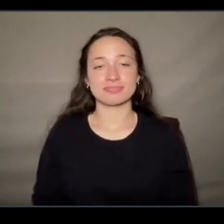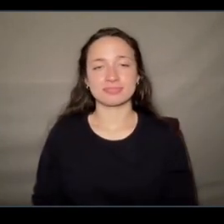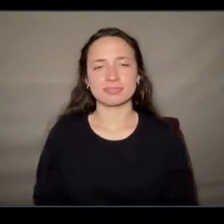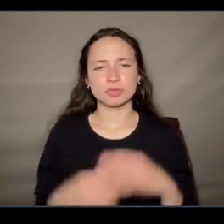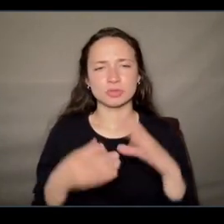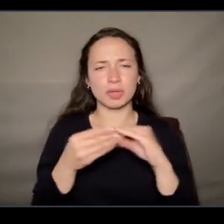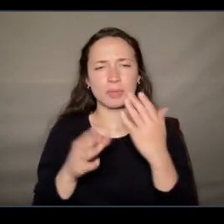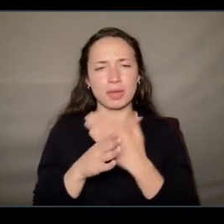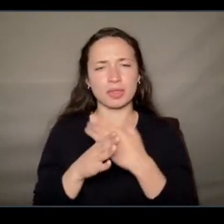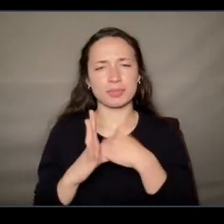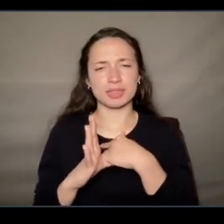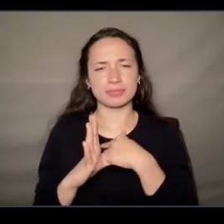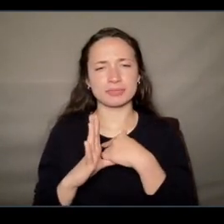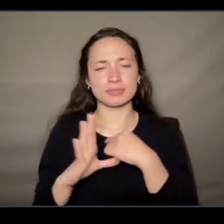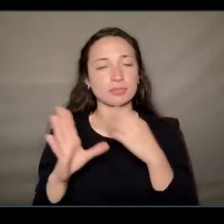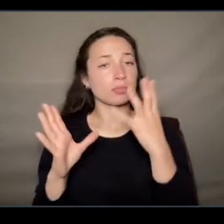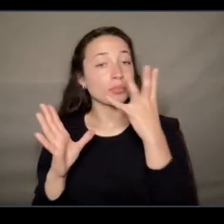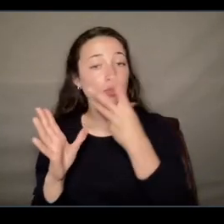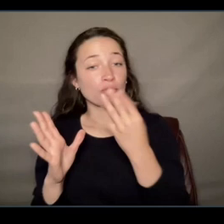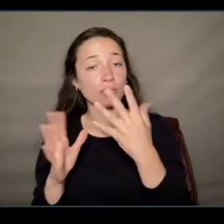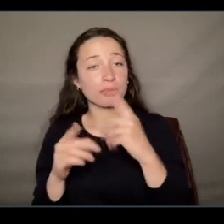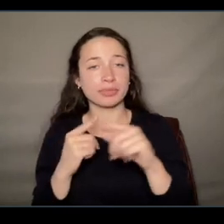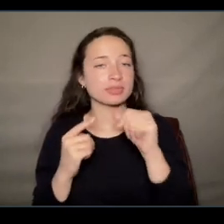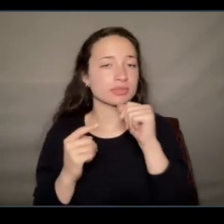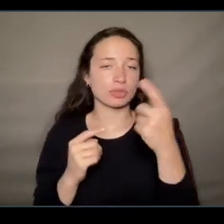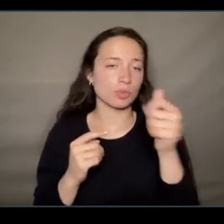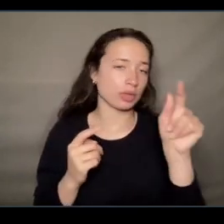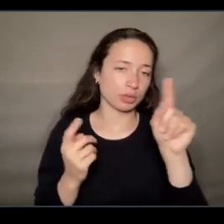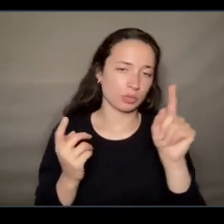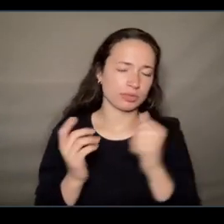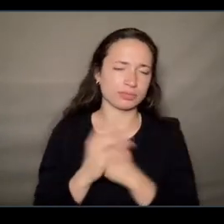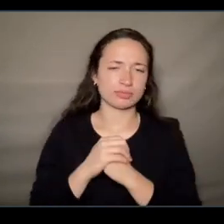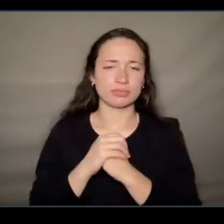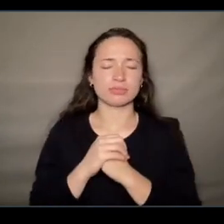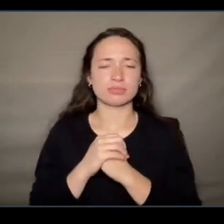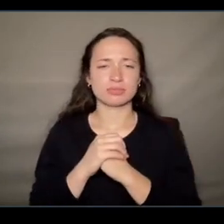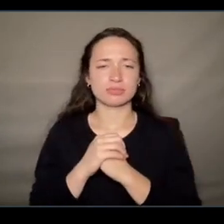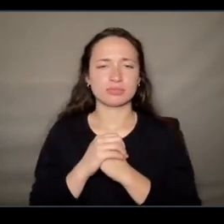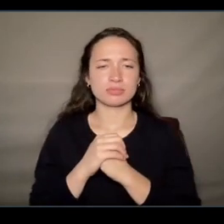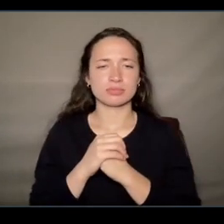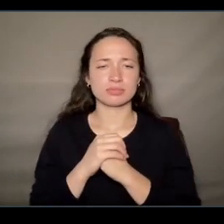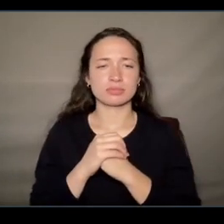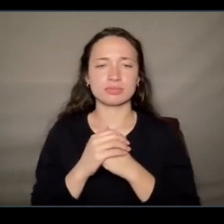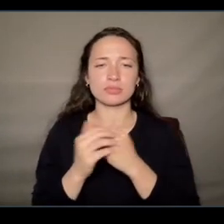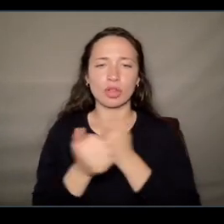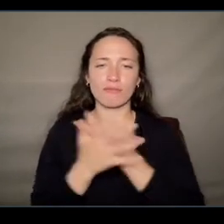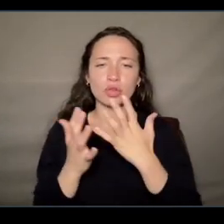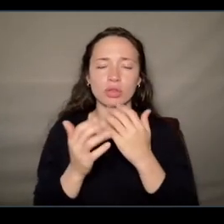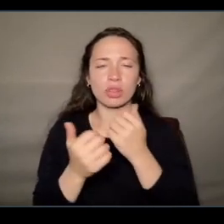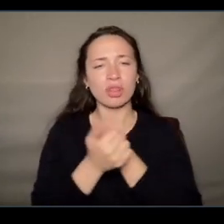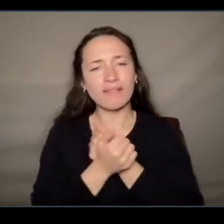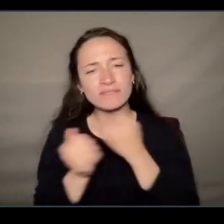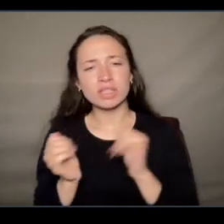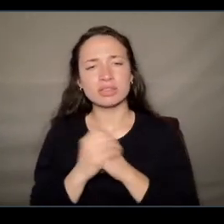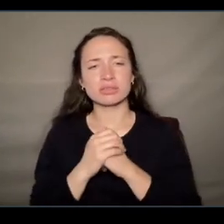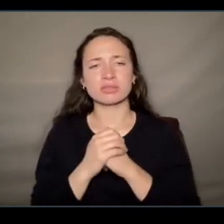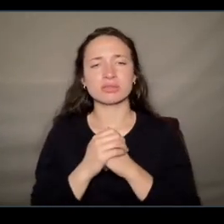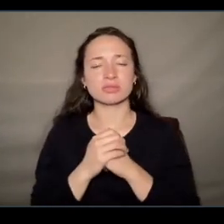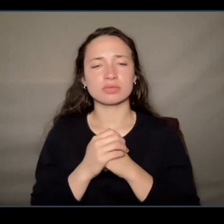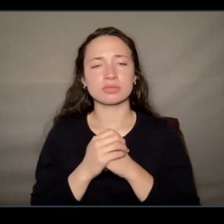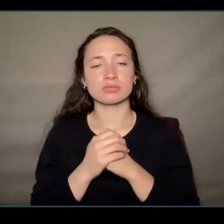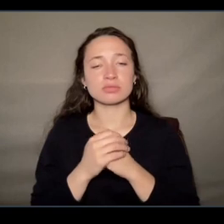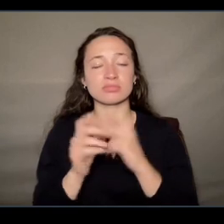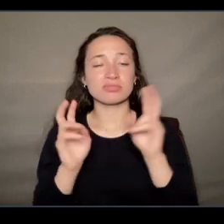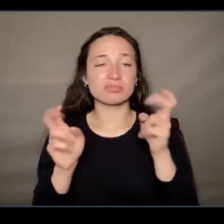The story bothered me. It was beautiful, but didn't go anywhere. There was a lover loving, as if